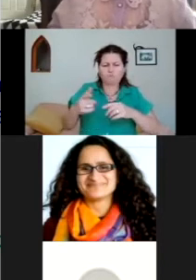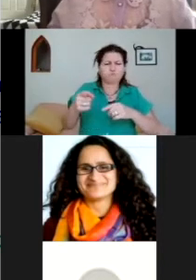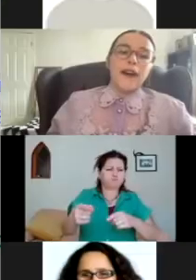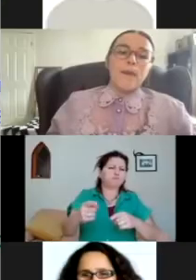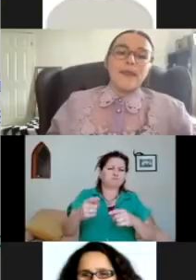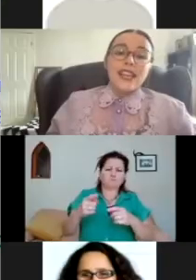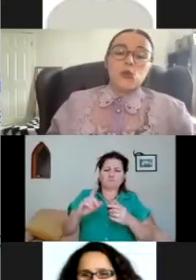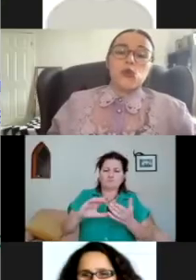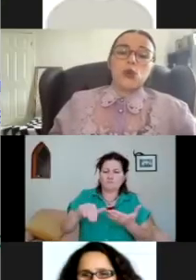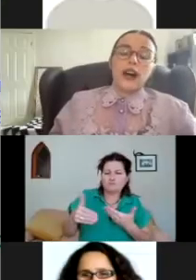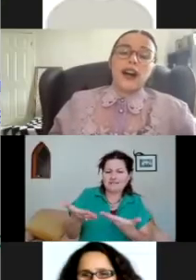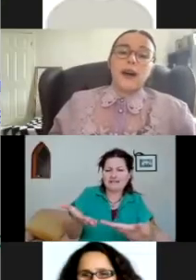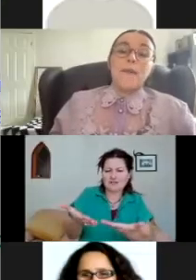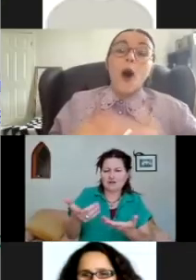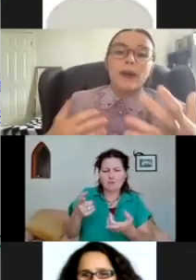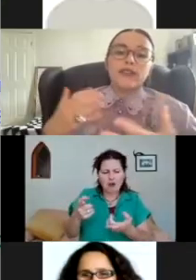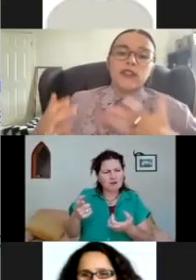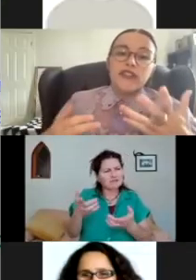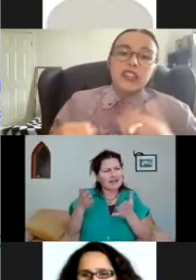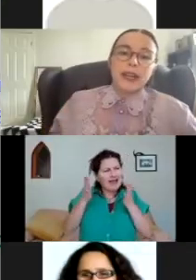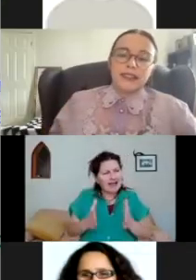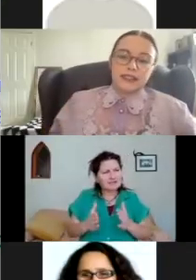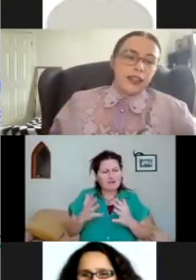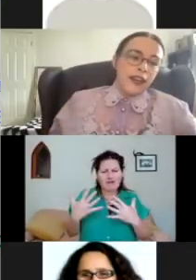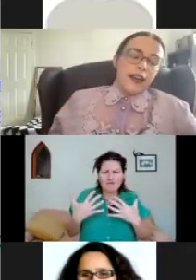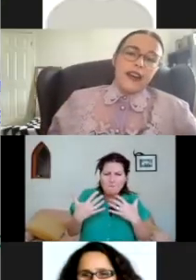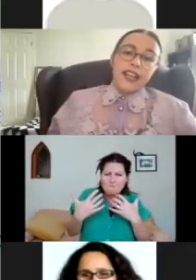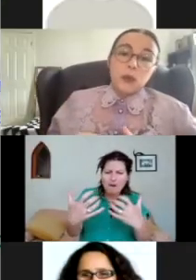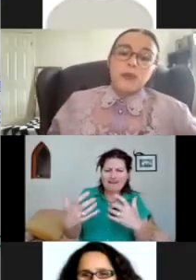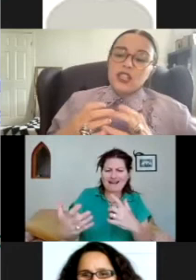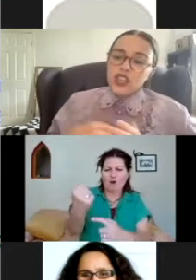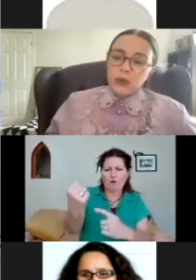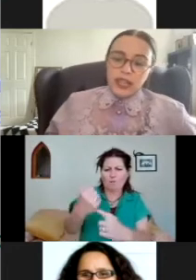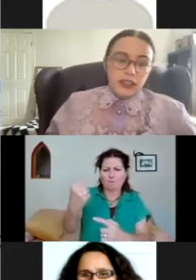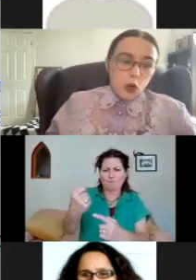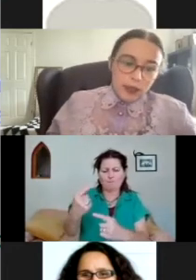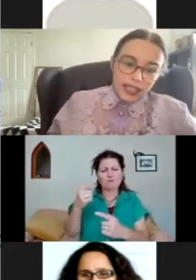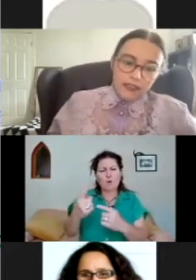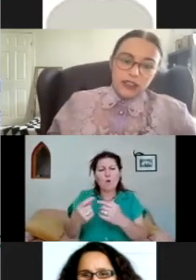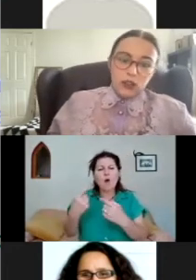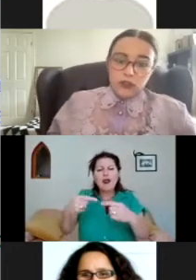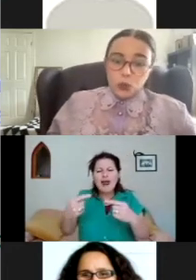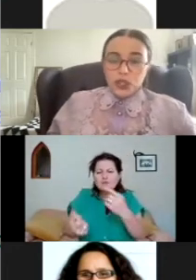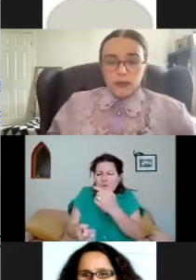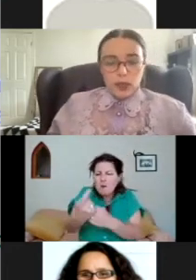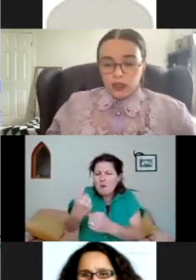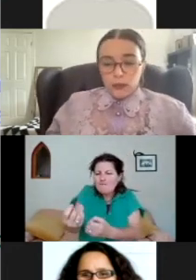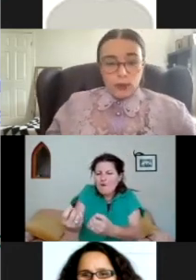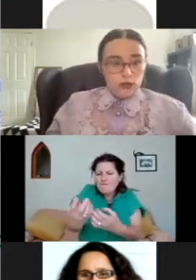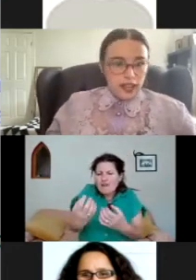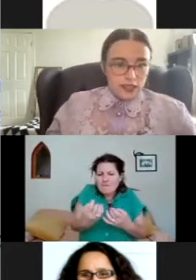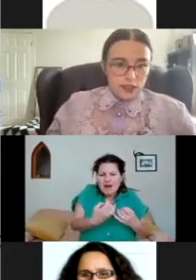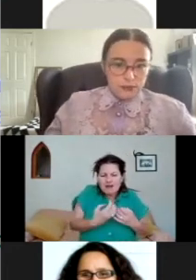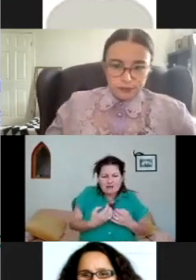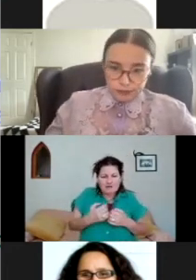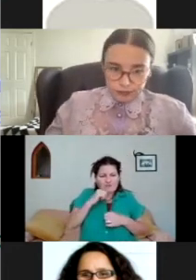outcome as also a moment for feedbacks. And it will be in January at the opening event of Lewisham Borough